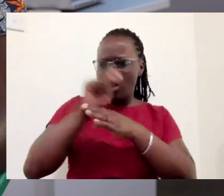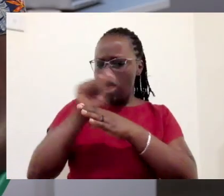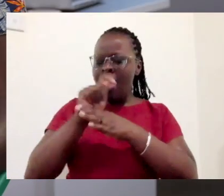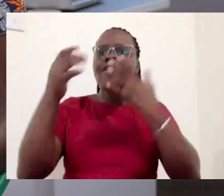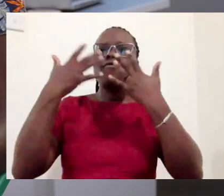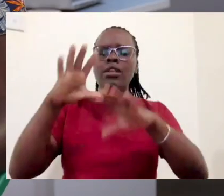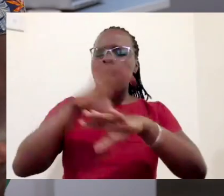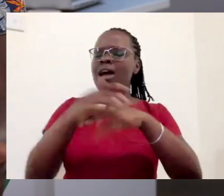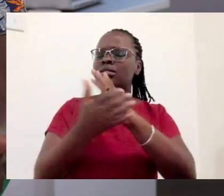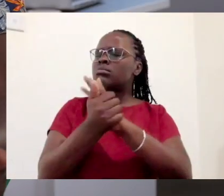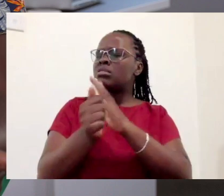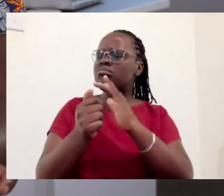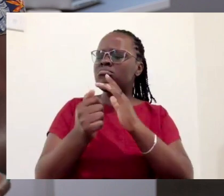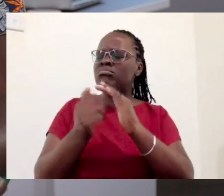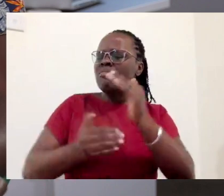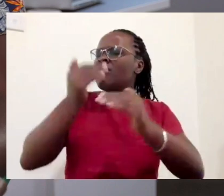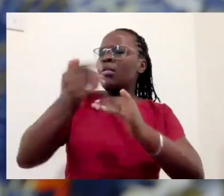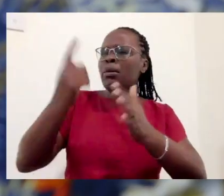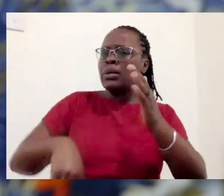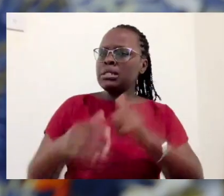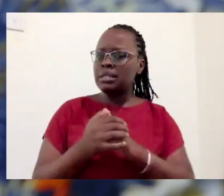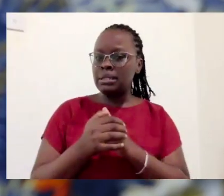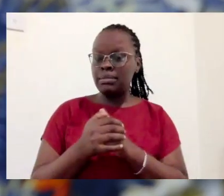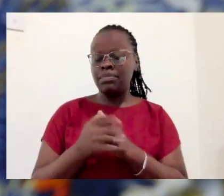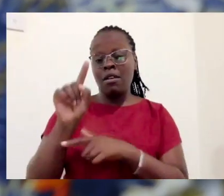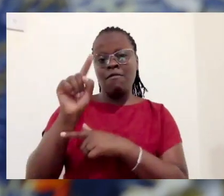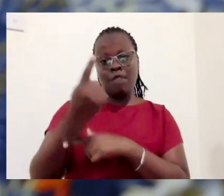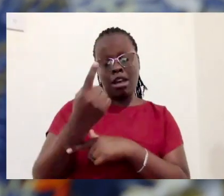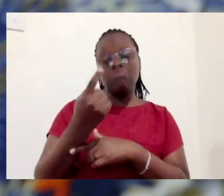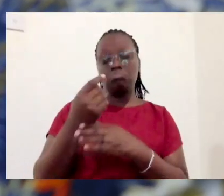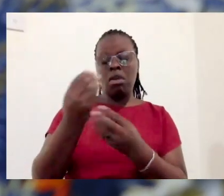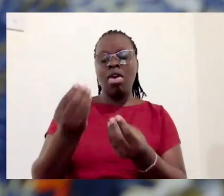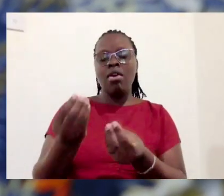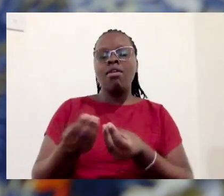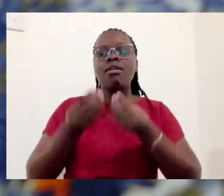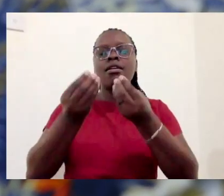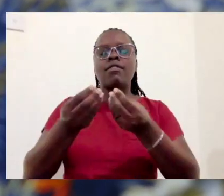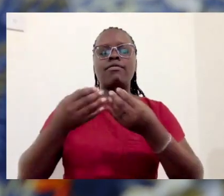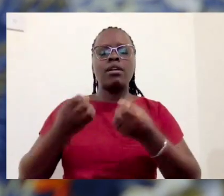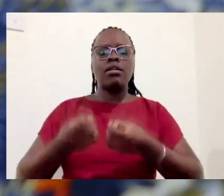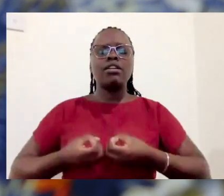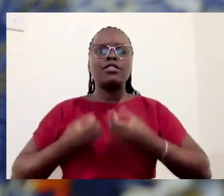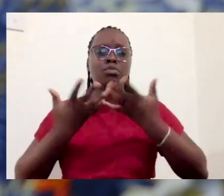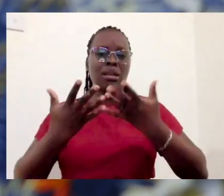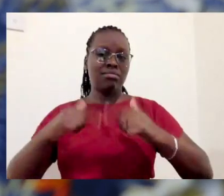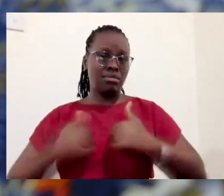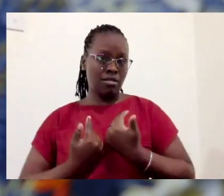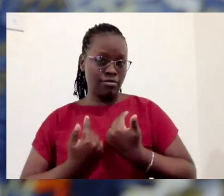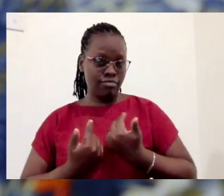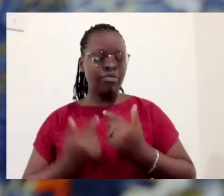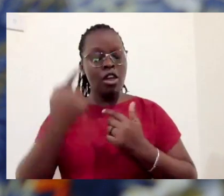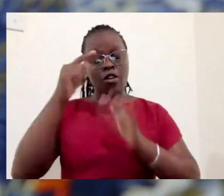transferable skills also help the learners? One, at the end of it all, it is giving people courage to be able to